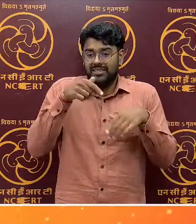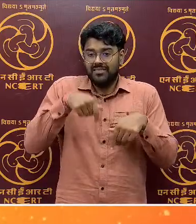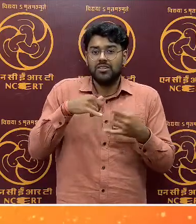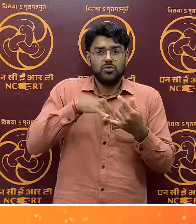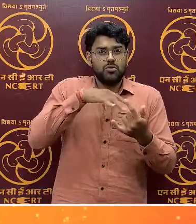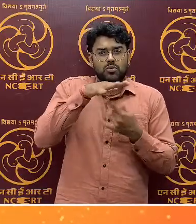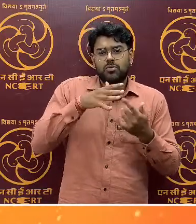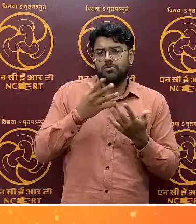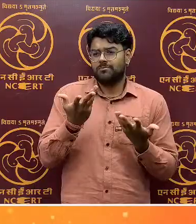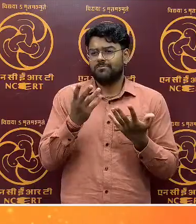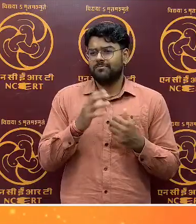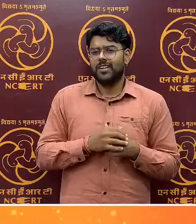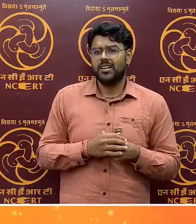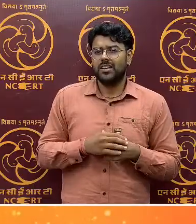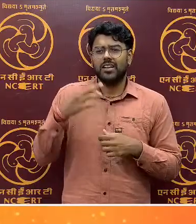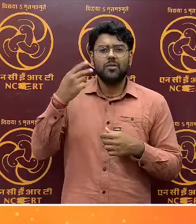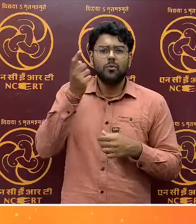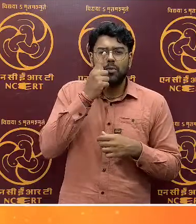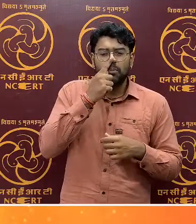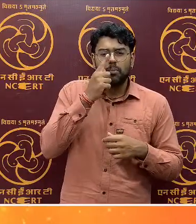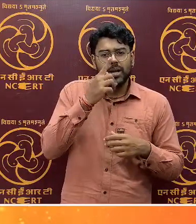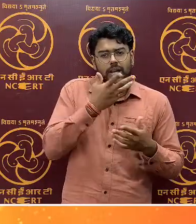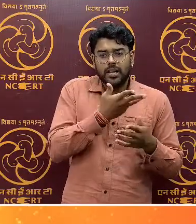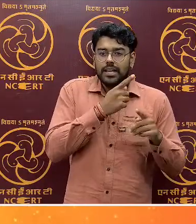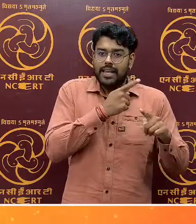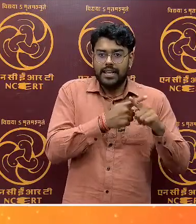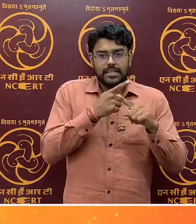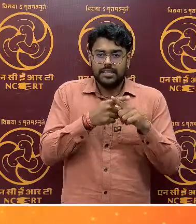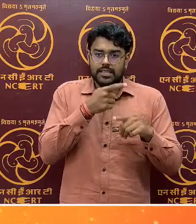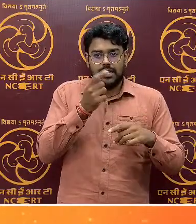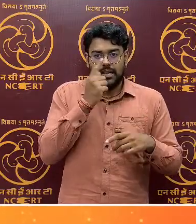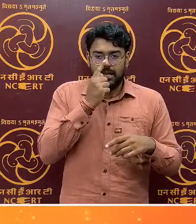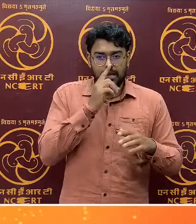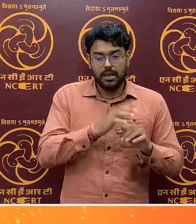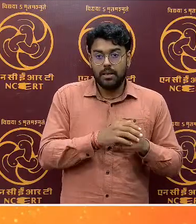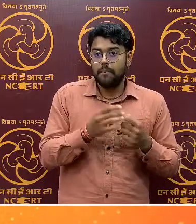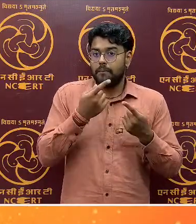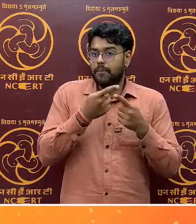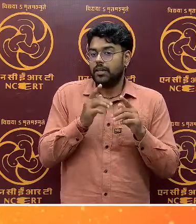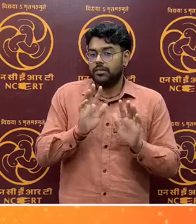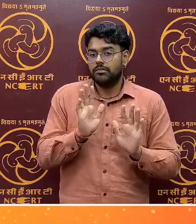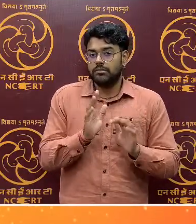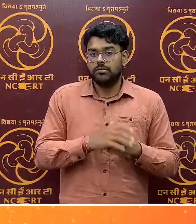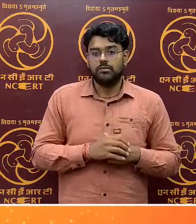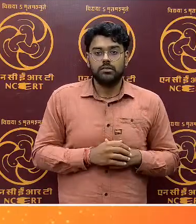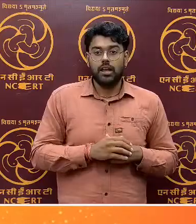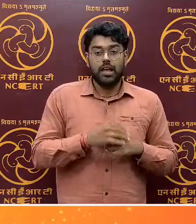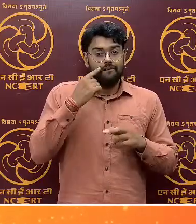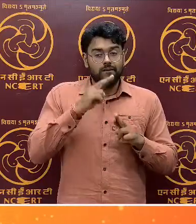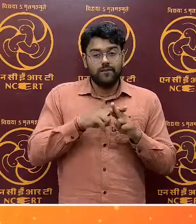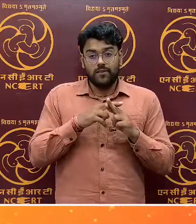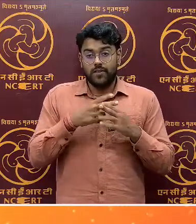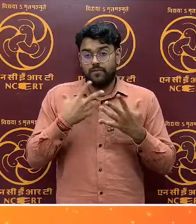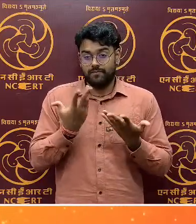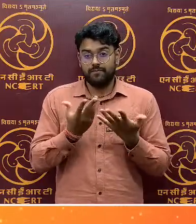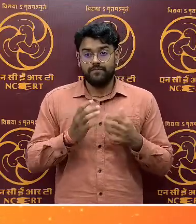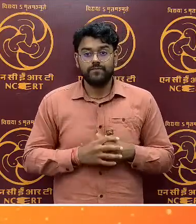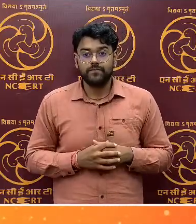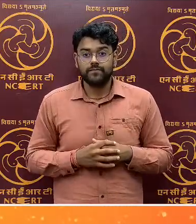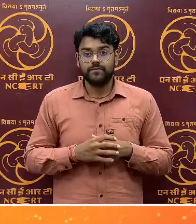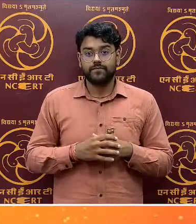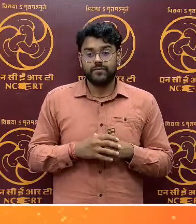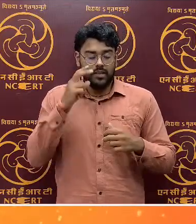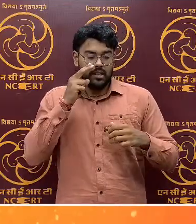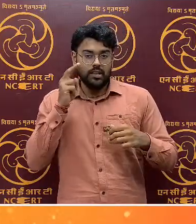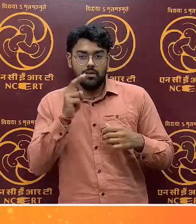social, they say because a woman is only having girl children. But so it's not women the case. is blamed for that. But if you see the science